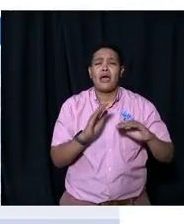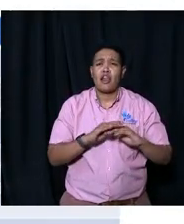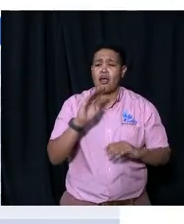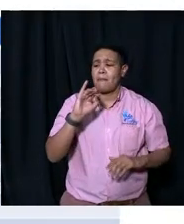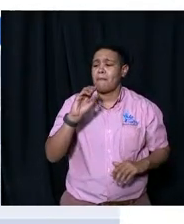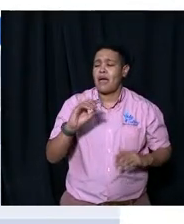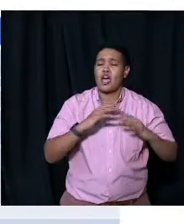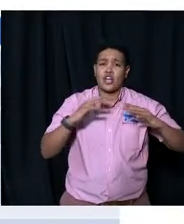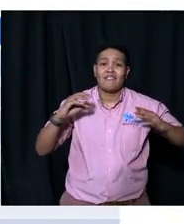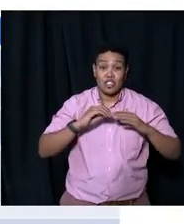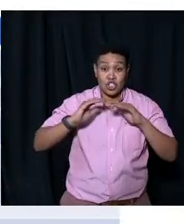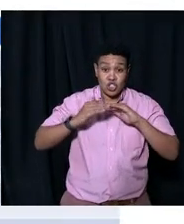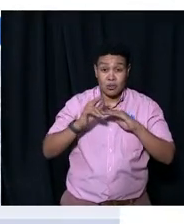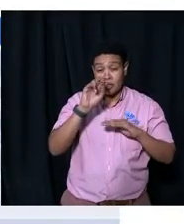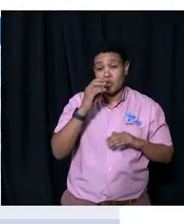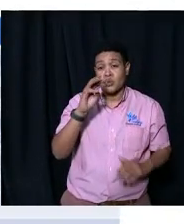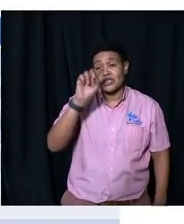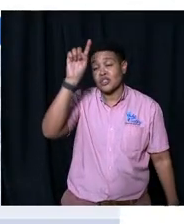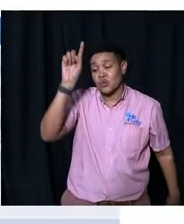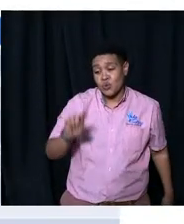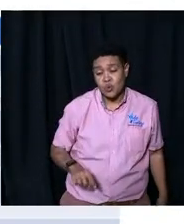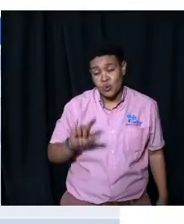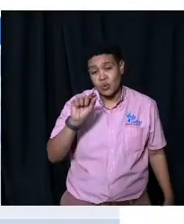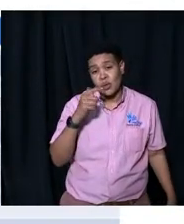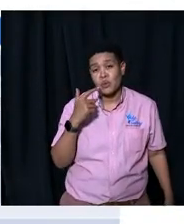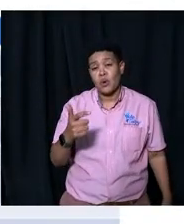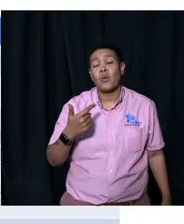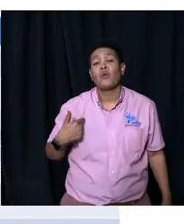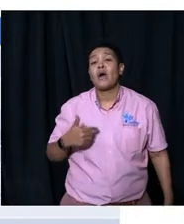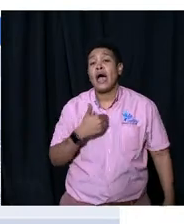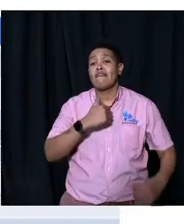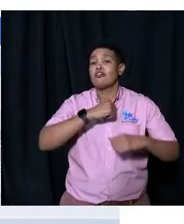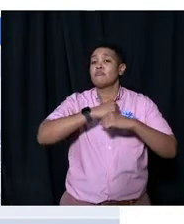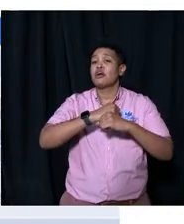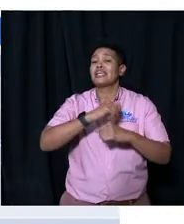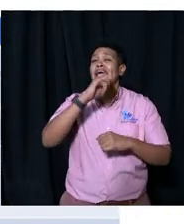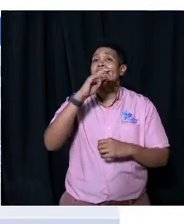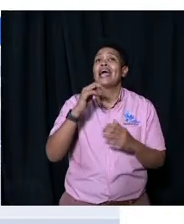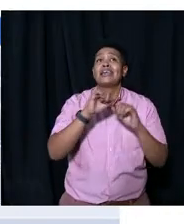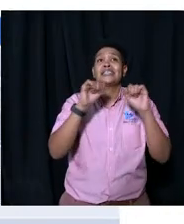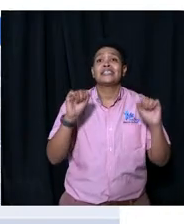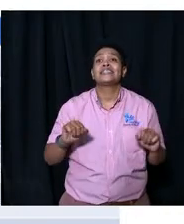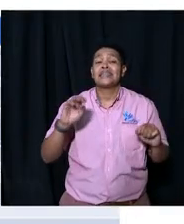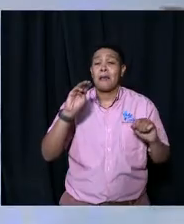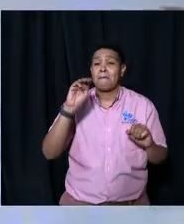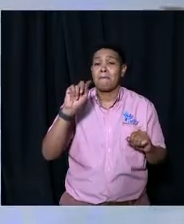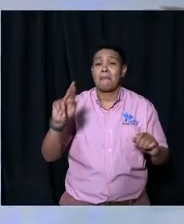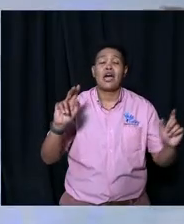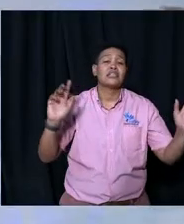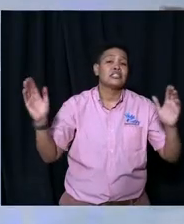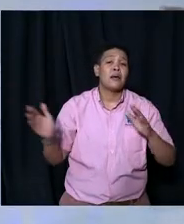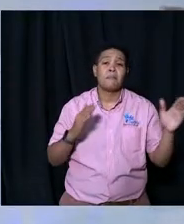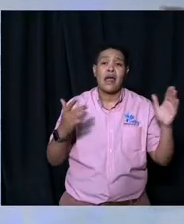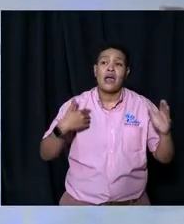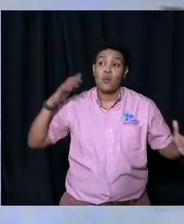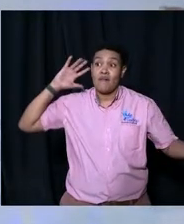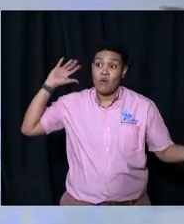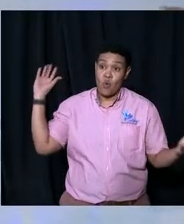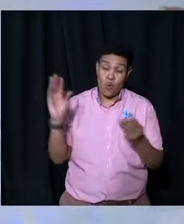Diversity in Jamaica, 2016 to 2021. We have the Protected Area System Master Plan. We have an